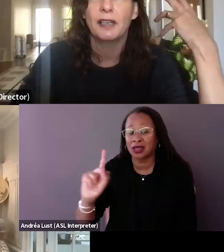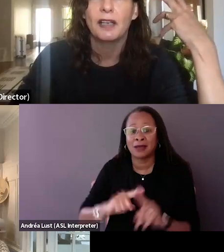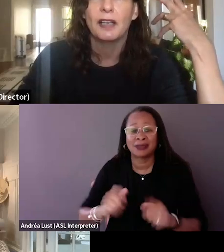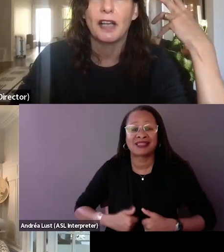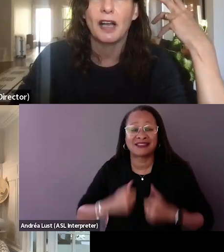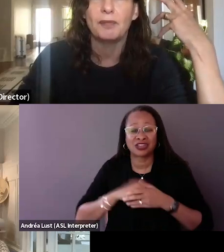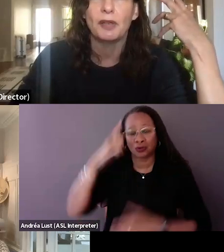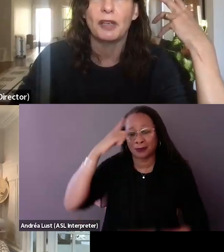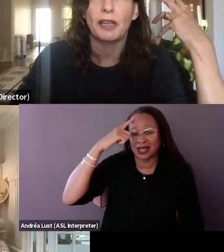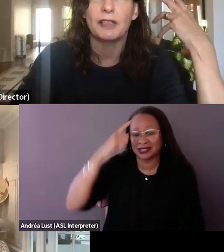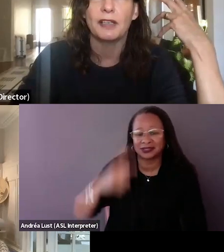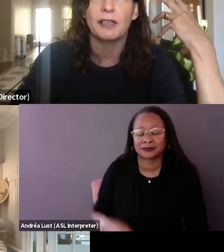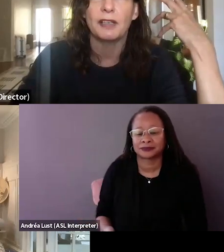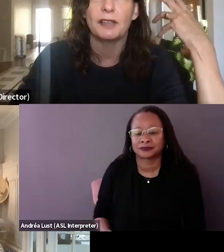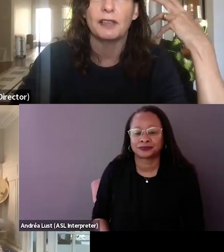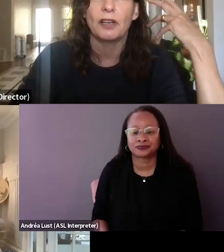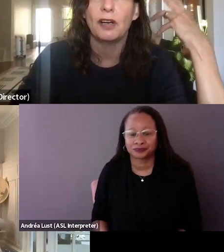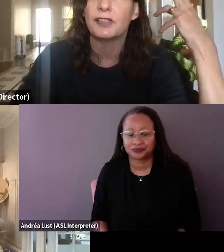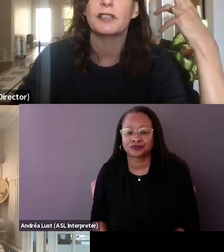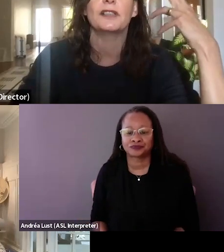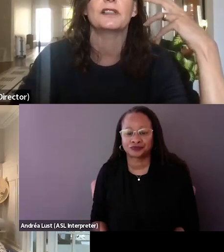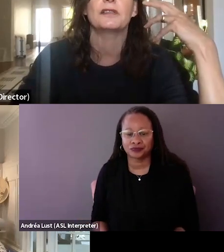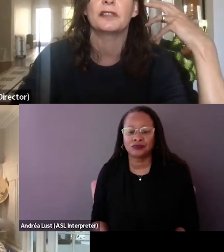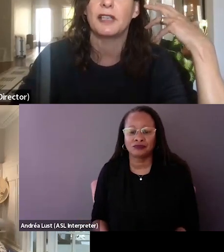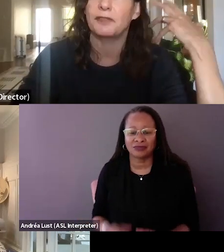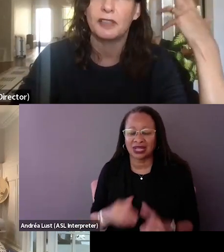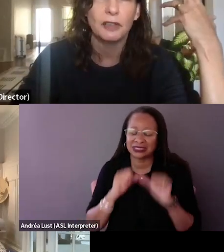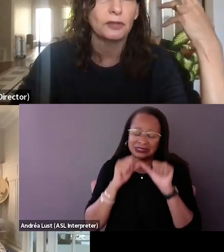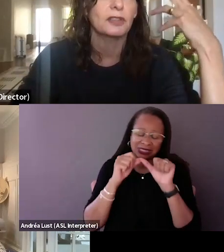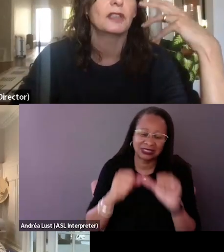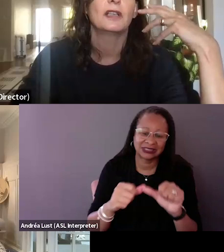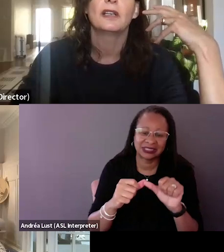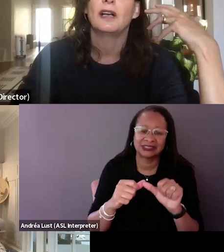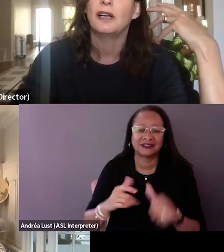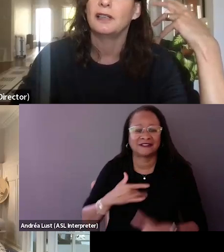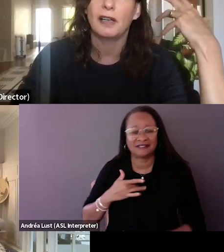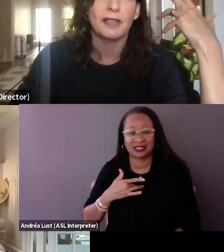mind in a constant state of guilt,